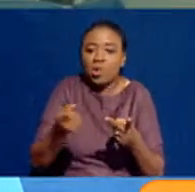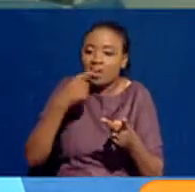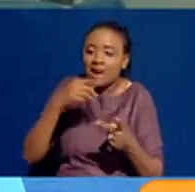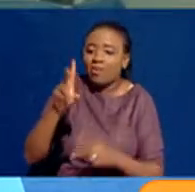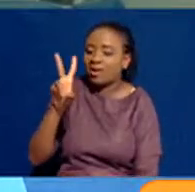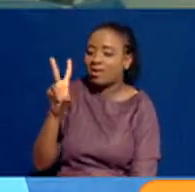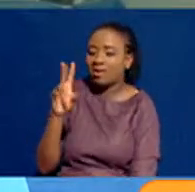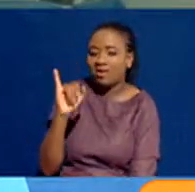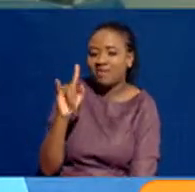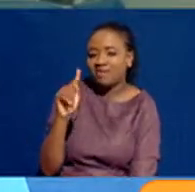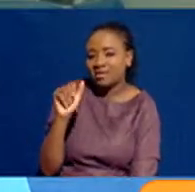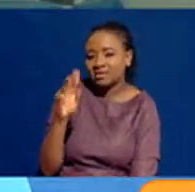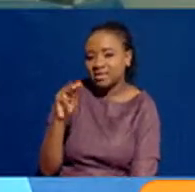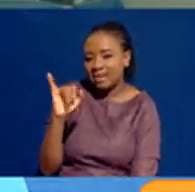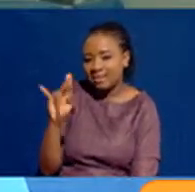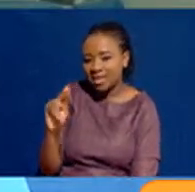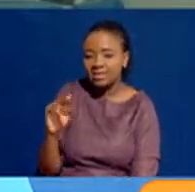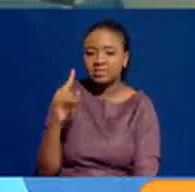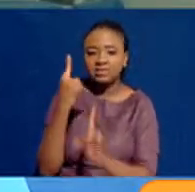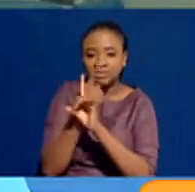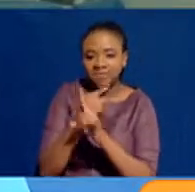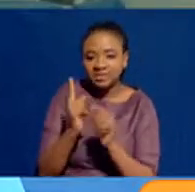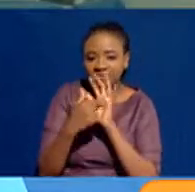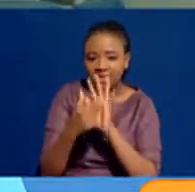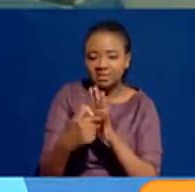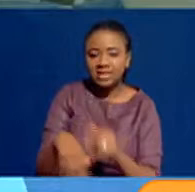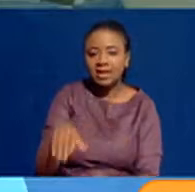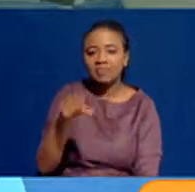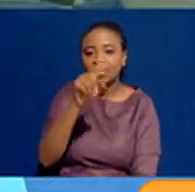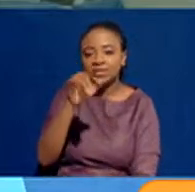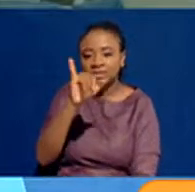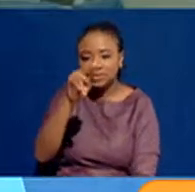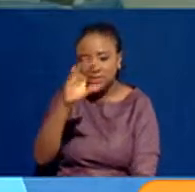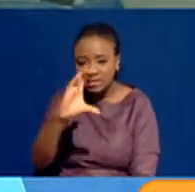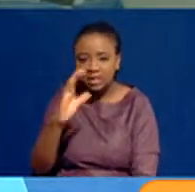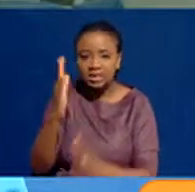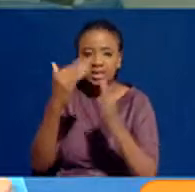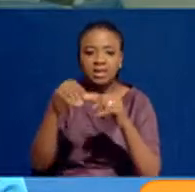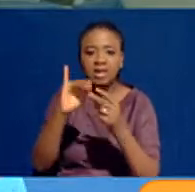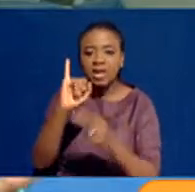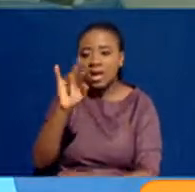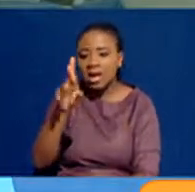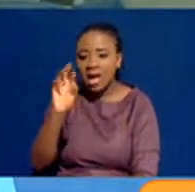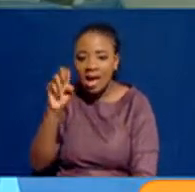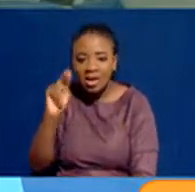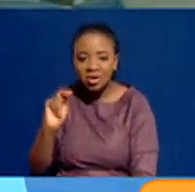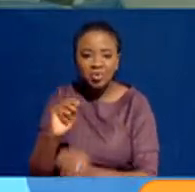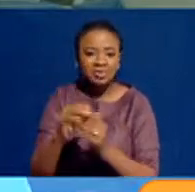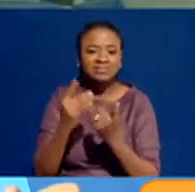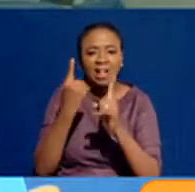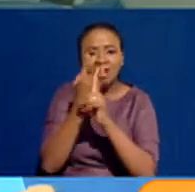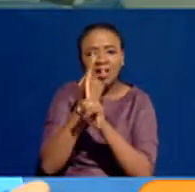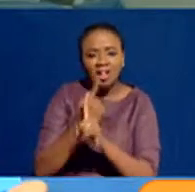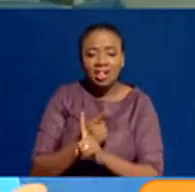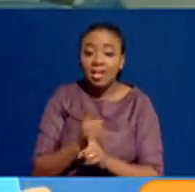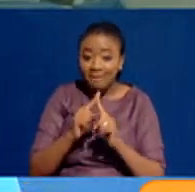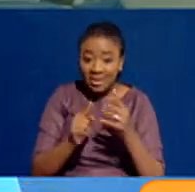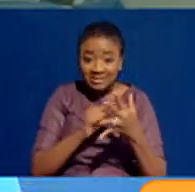supplementation, iron, micronutrients like selenium, zinc, and those kind of things. But it's something we discuss with the